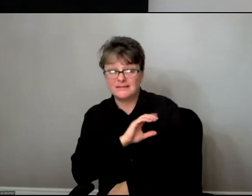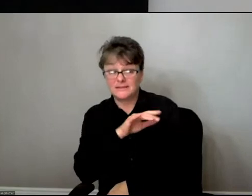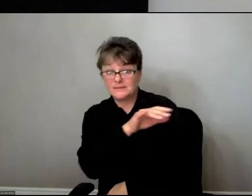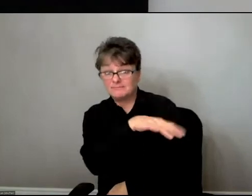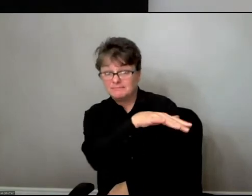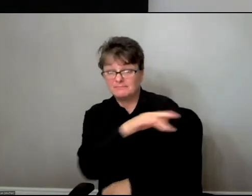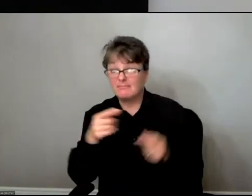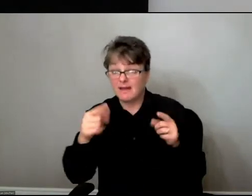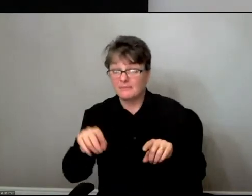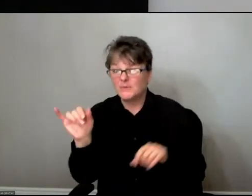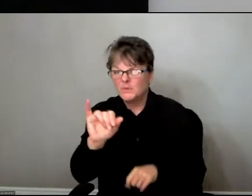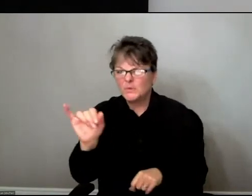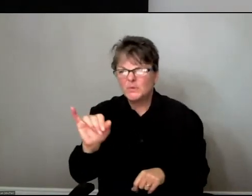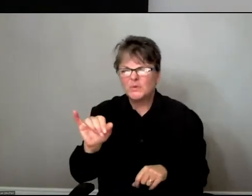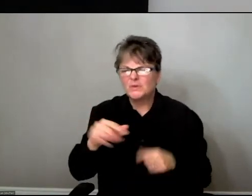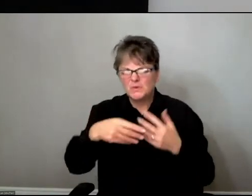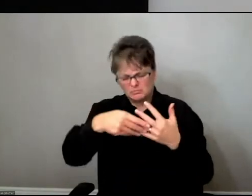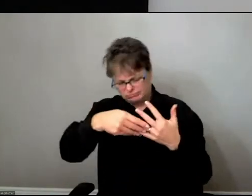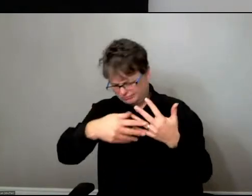regarding gender violence.